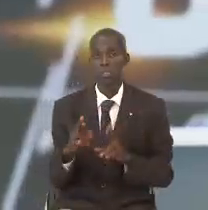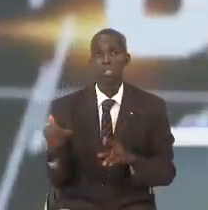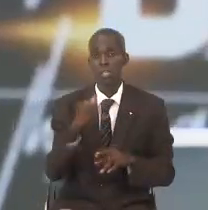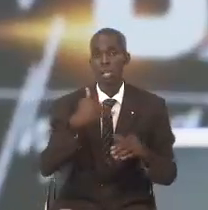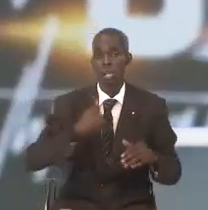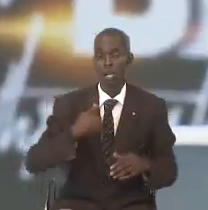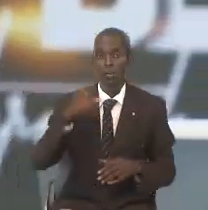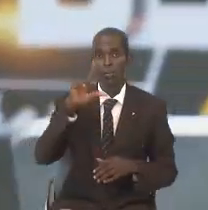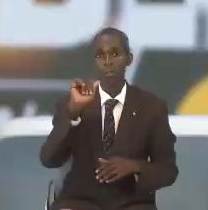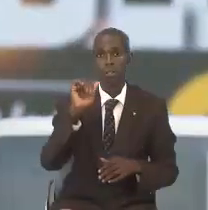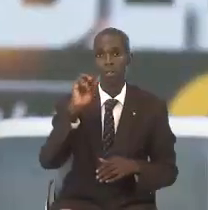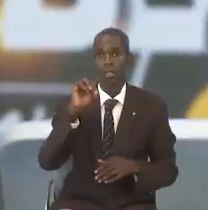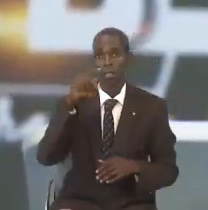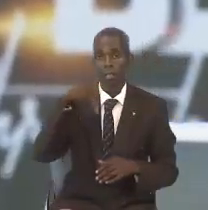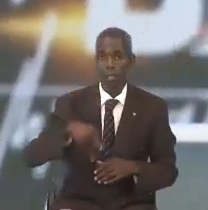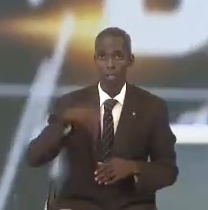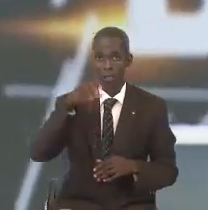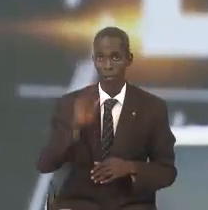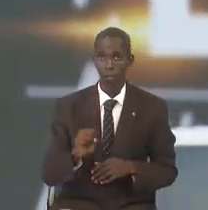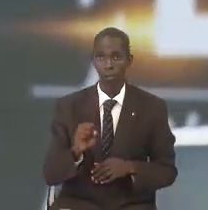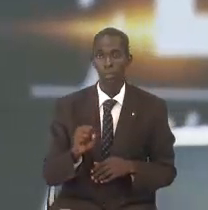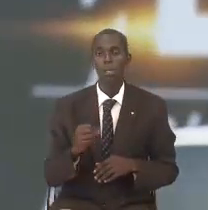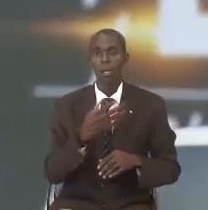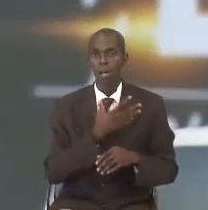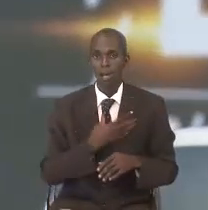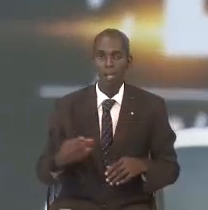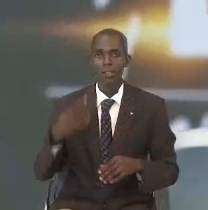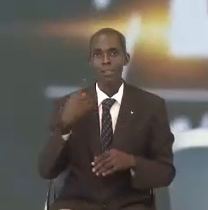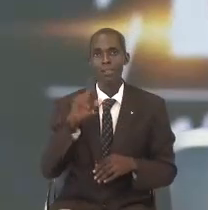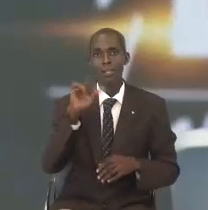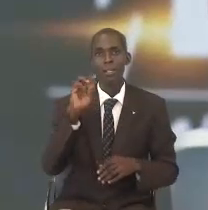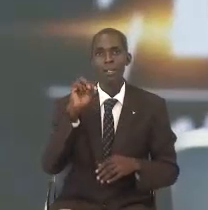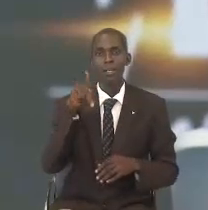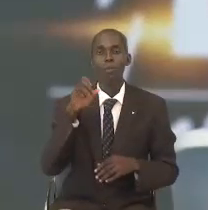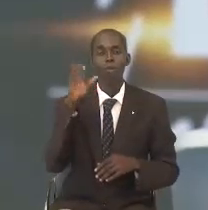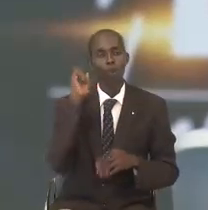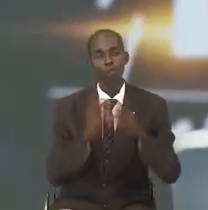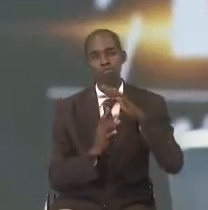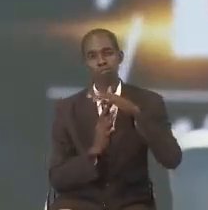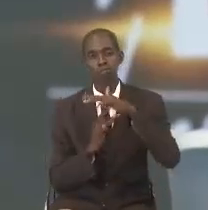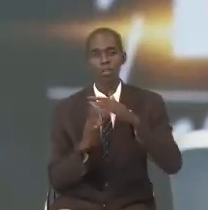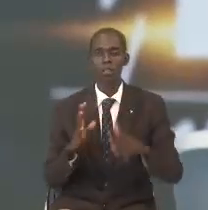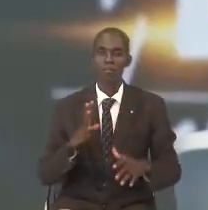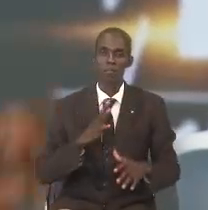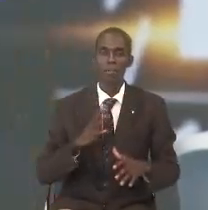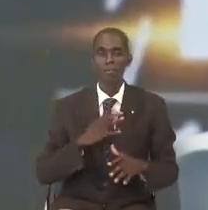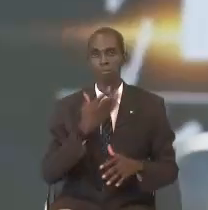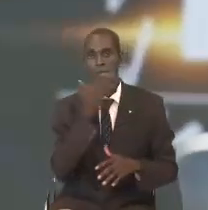the beginning, the lamp was burning bright. But he didn't have extra